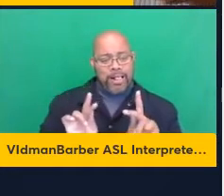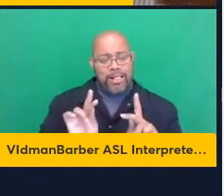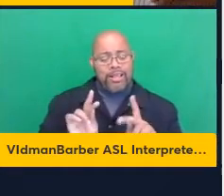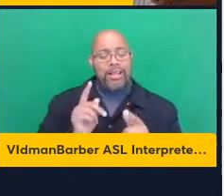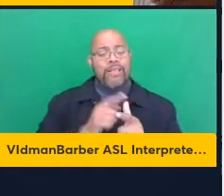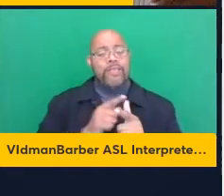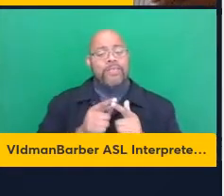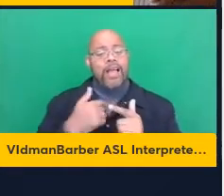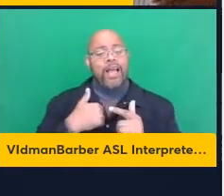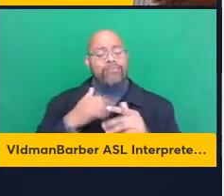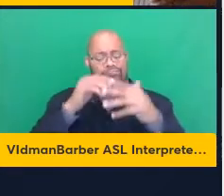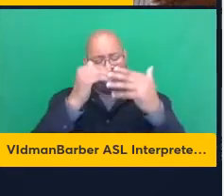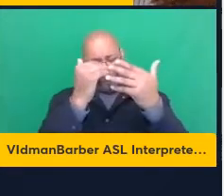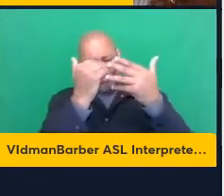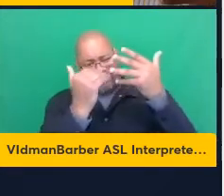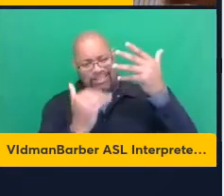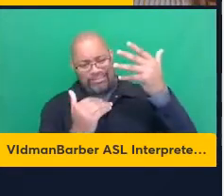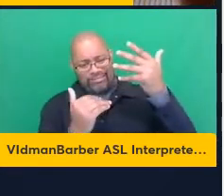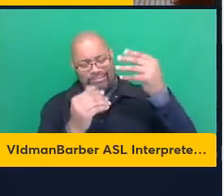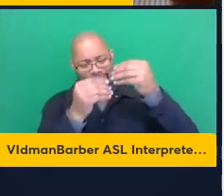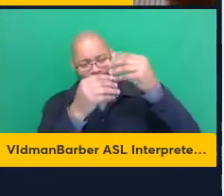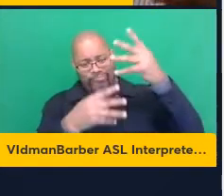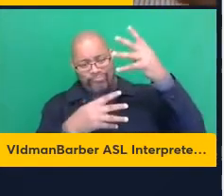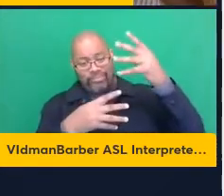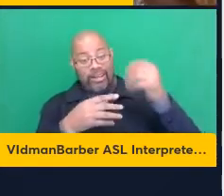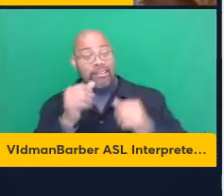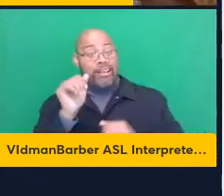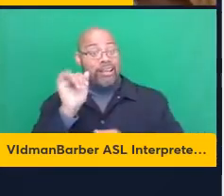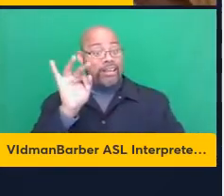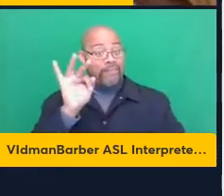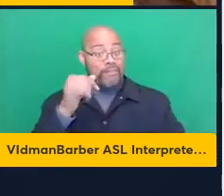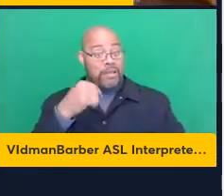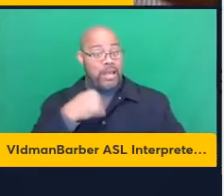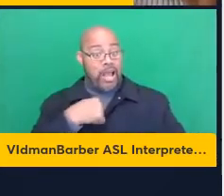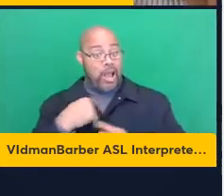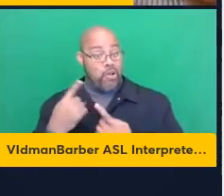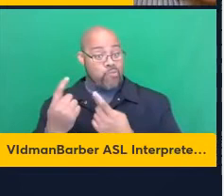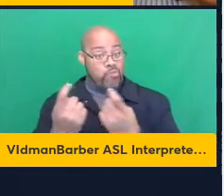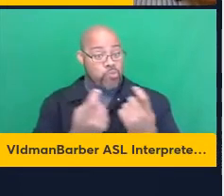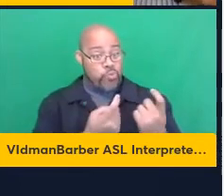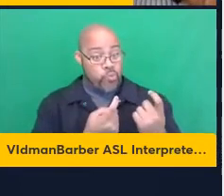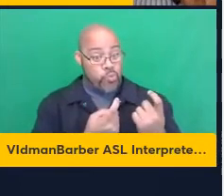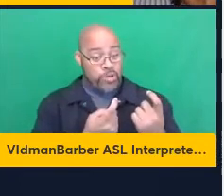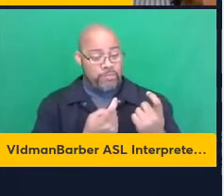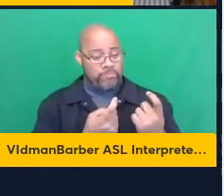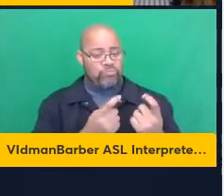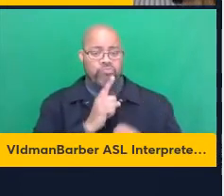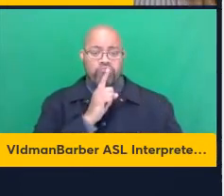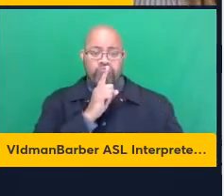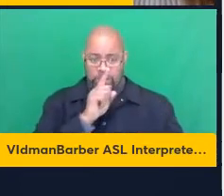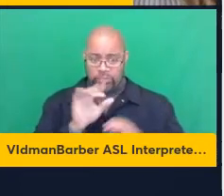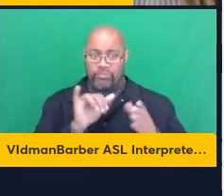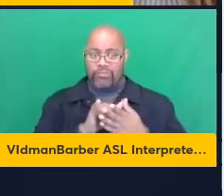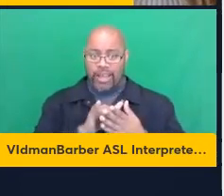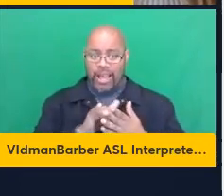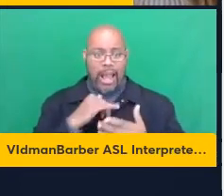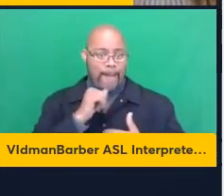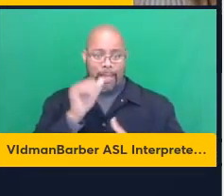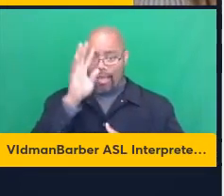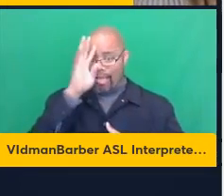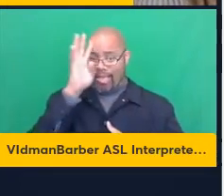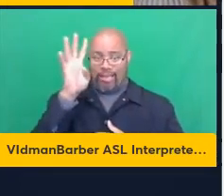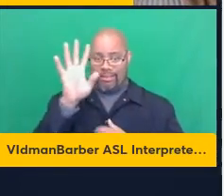then there's a whole list that comes up. And if I was a recruiter, and the recruiters really do this, I'm not making this